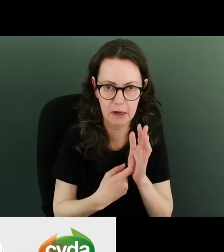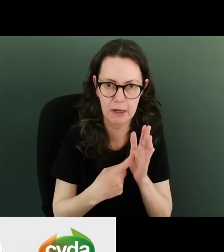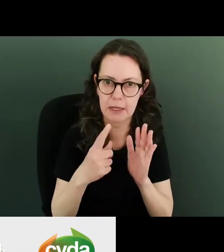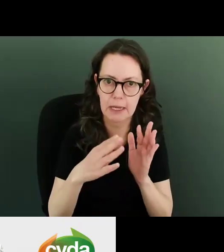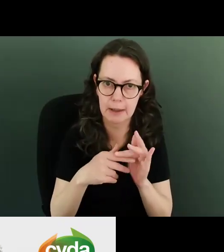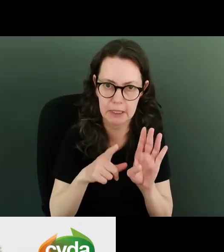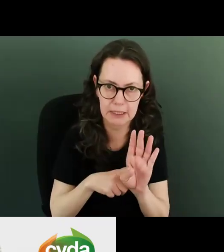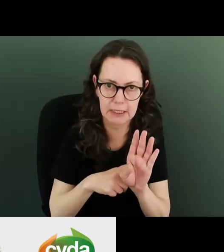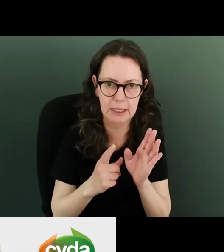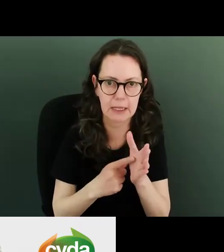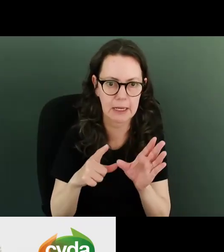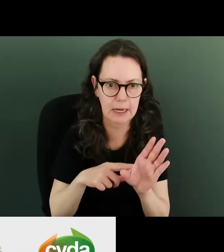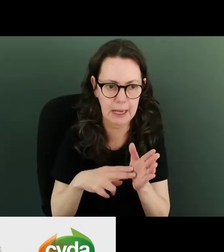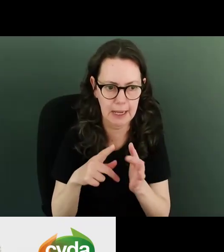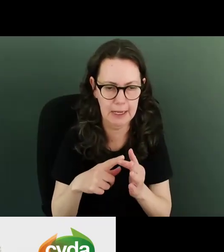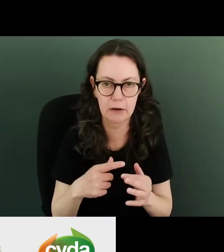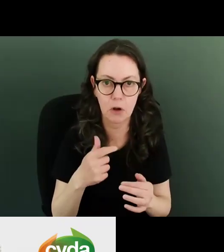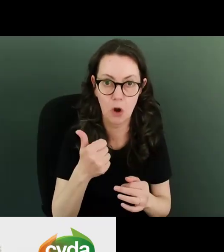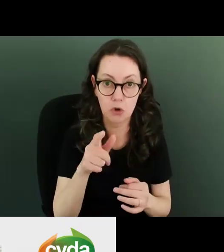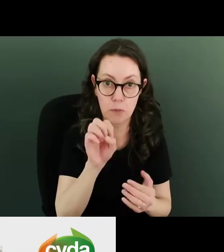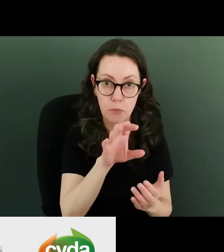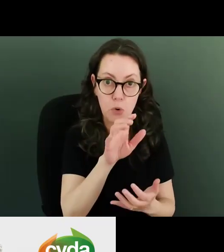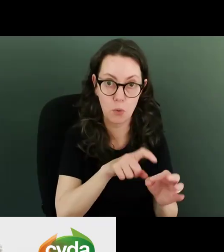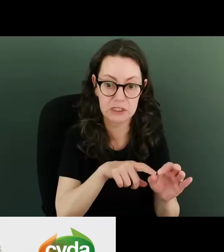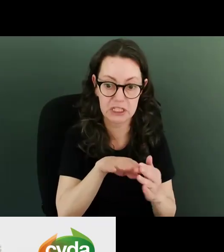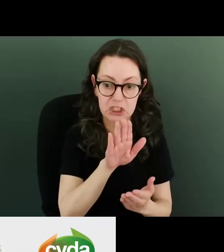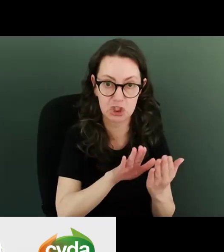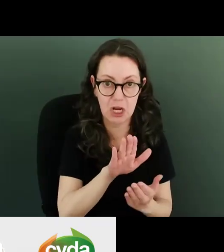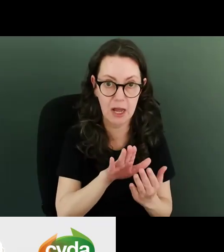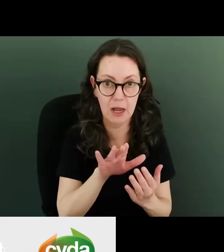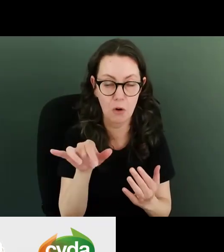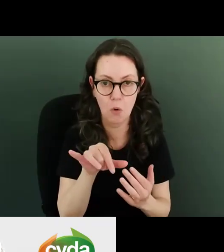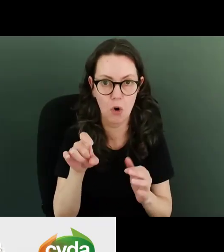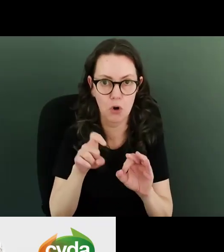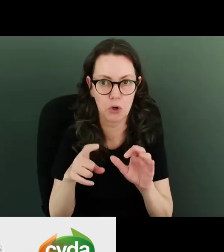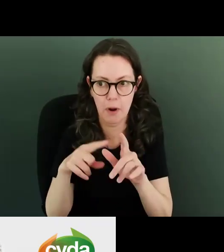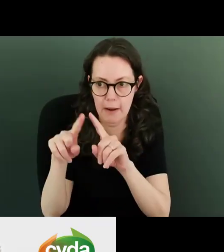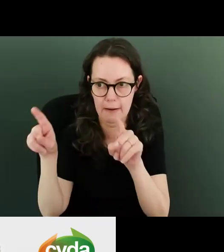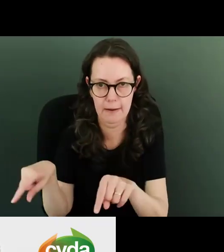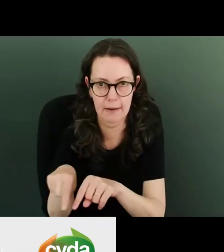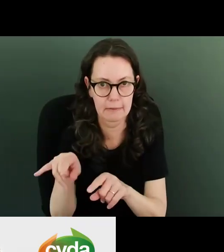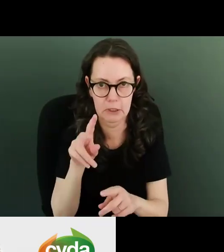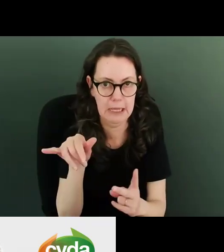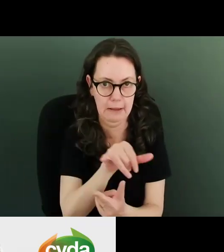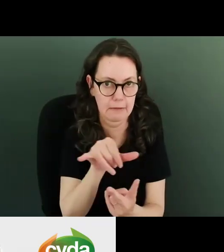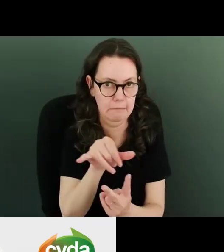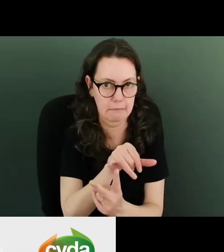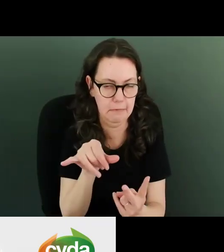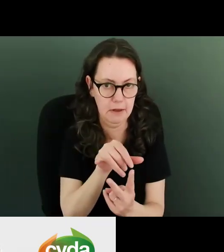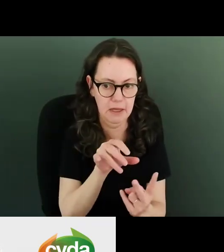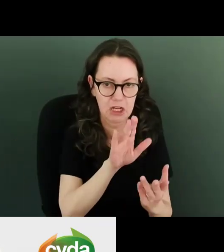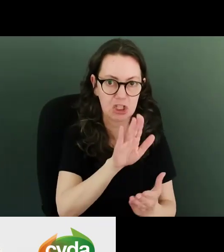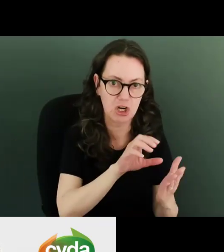thank you for those that have already started to ask questions. There's two ways you can ask questions. You can ask them in the chat by posting in the